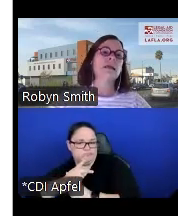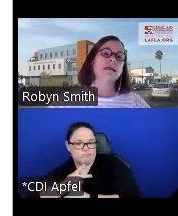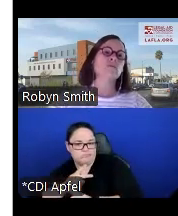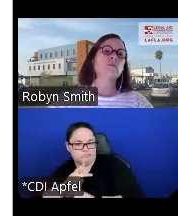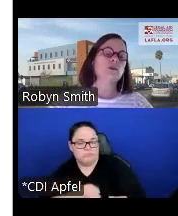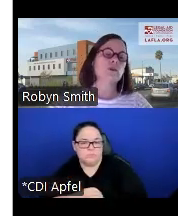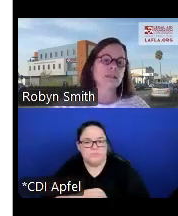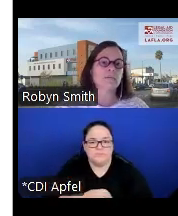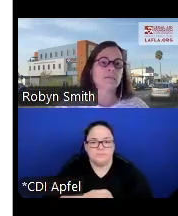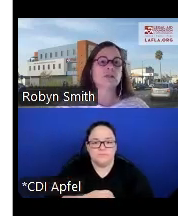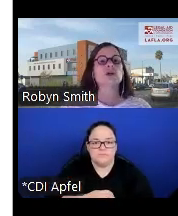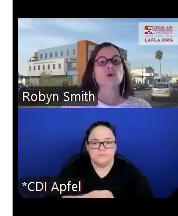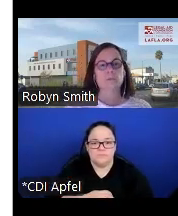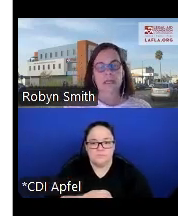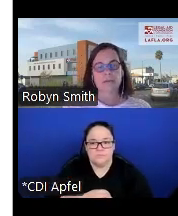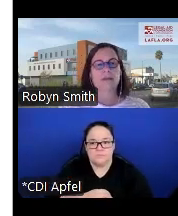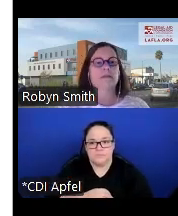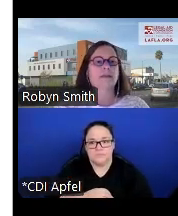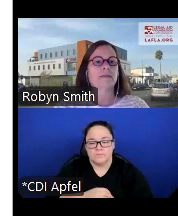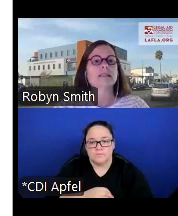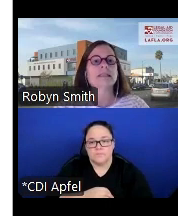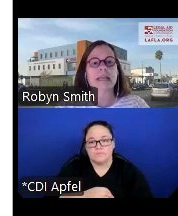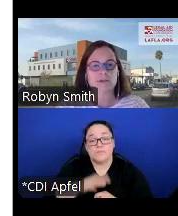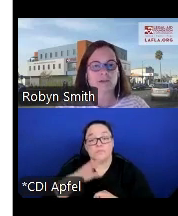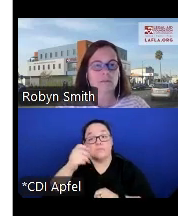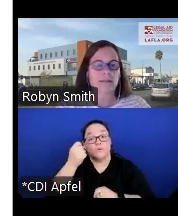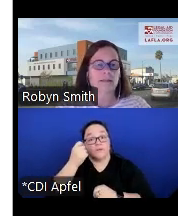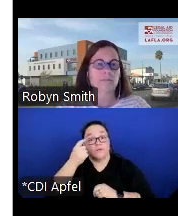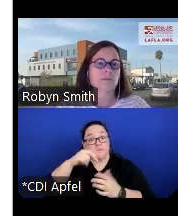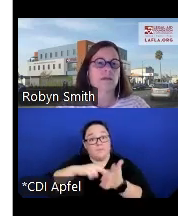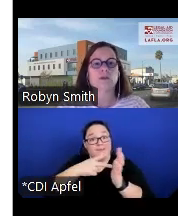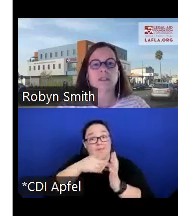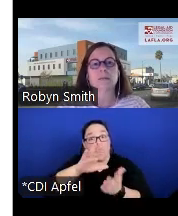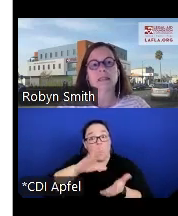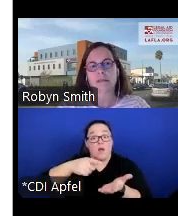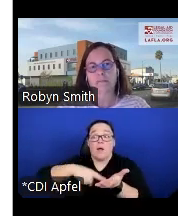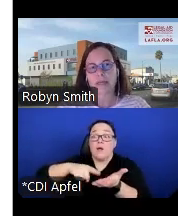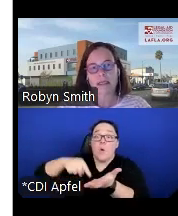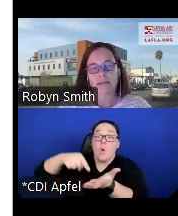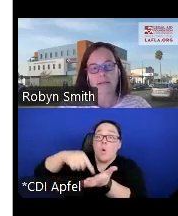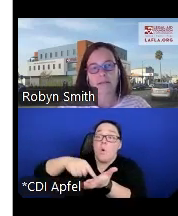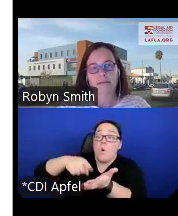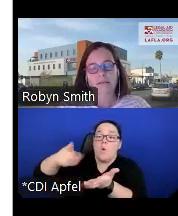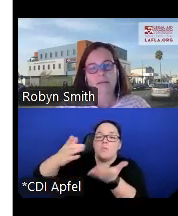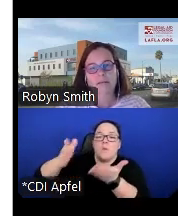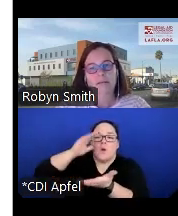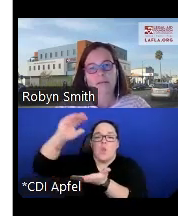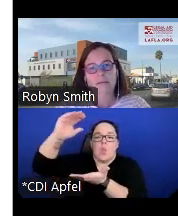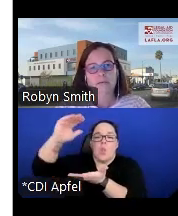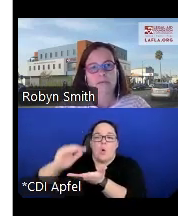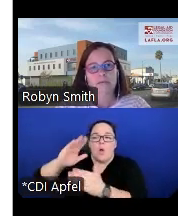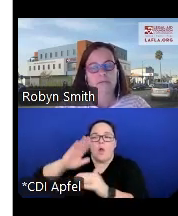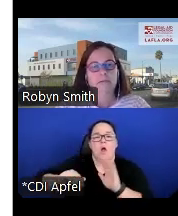So it can result in a much lower payment than the standard monthly payment you're expected to pay.